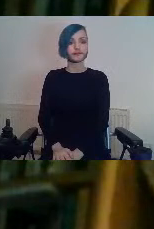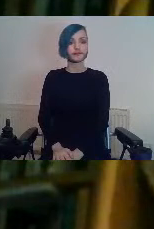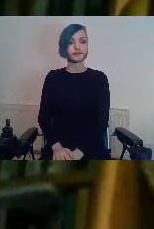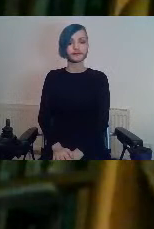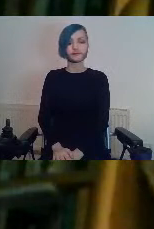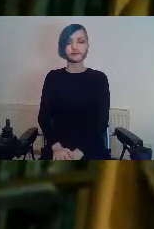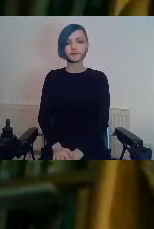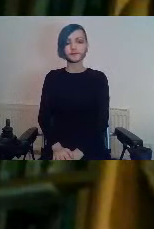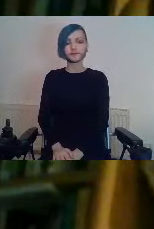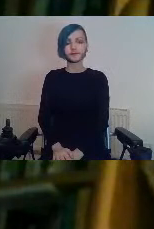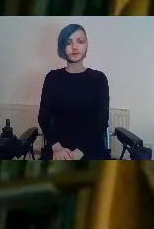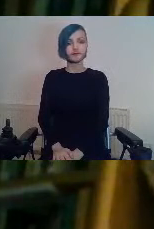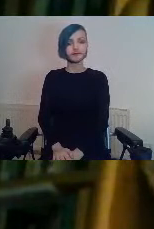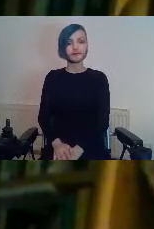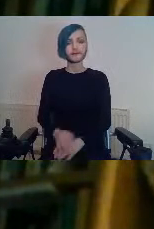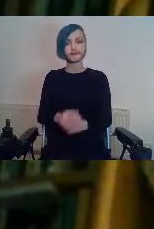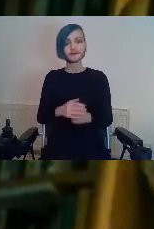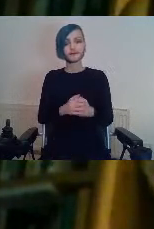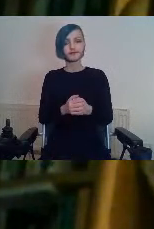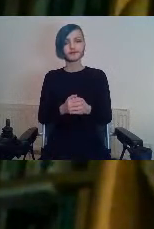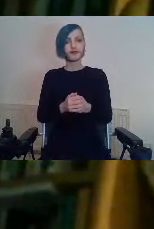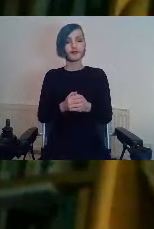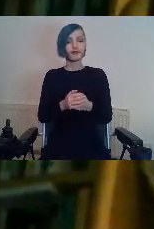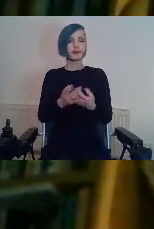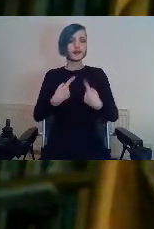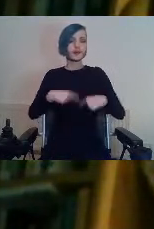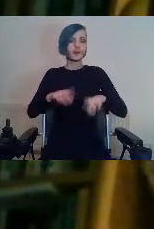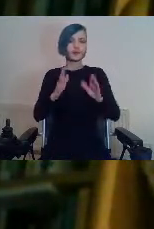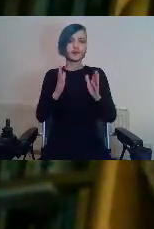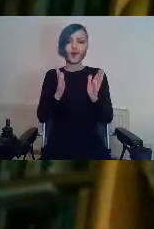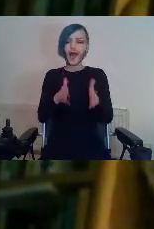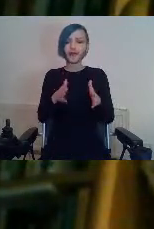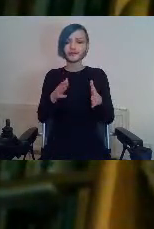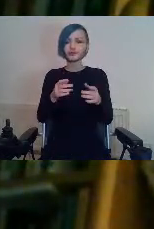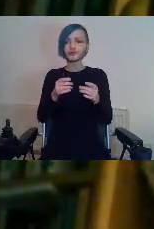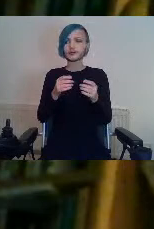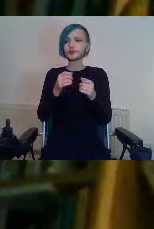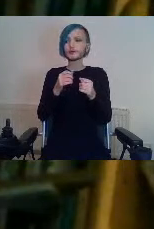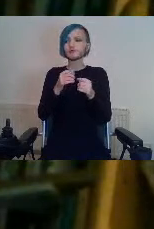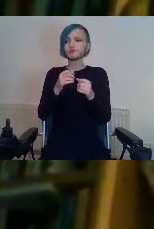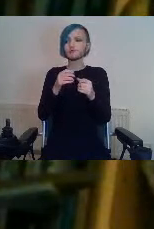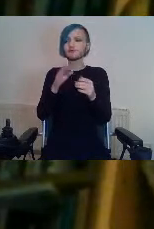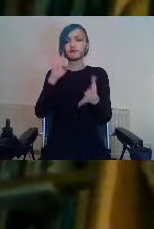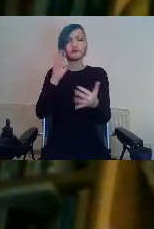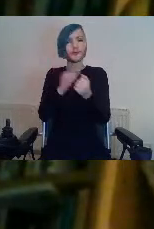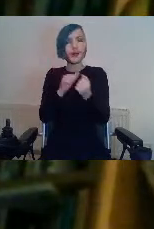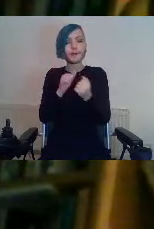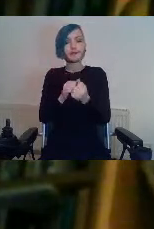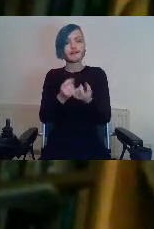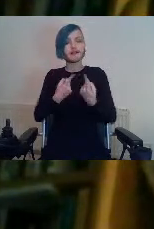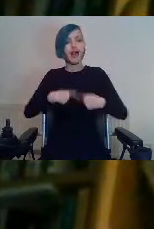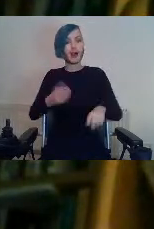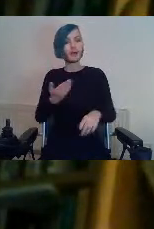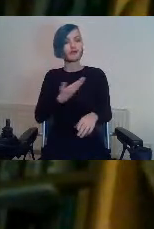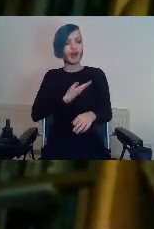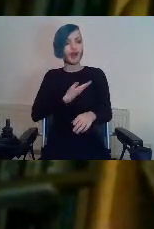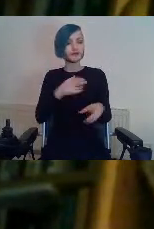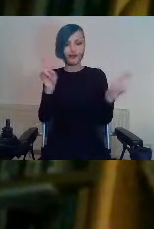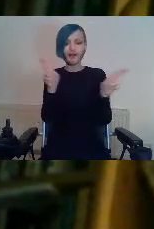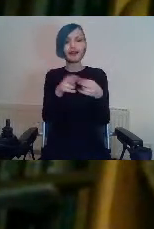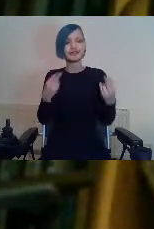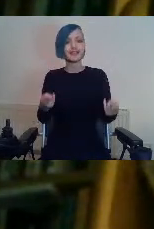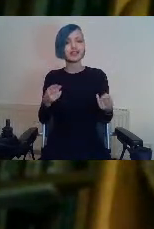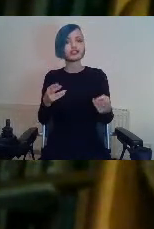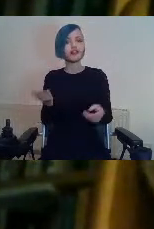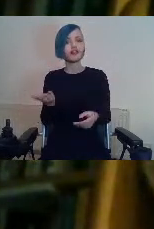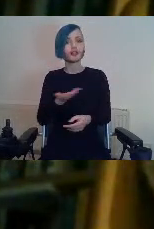our fates are the international concern. And I remember when I came back from this tour from Belgium